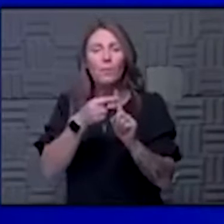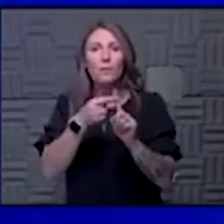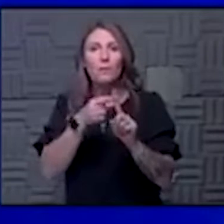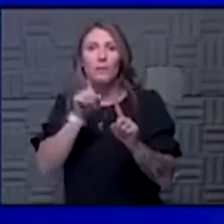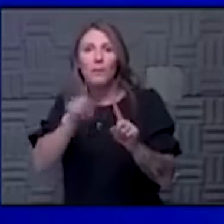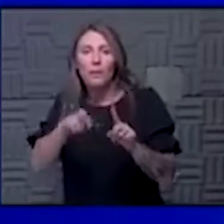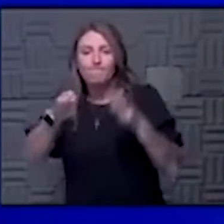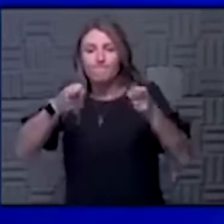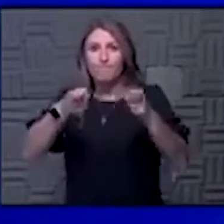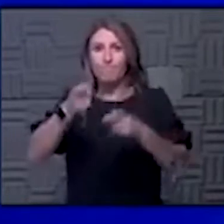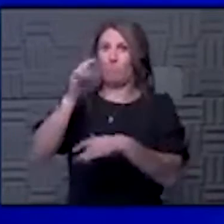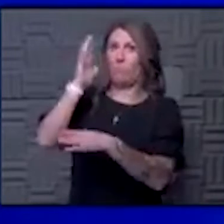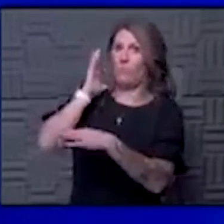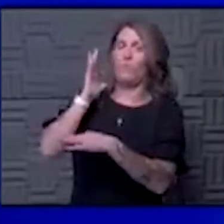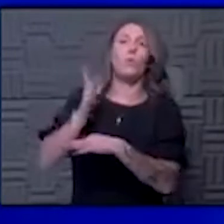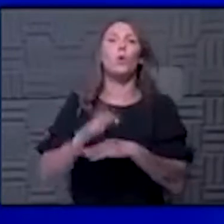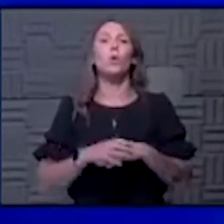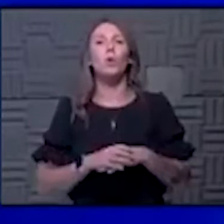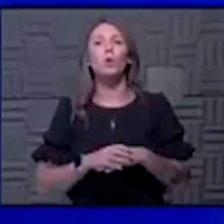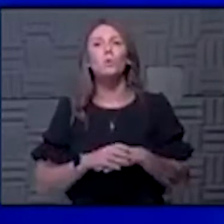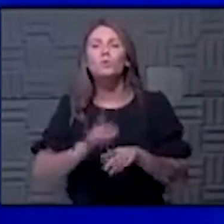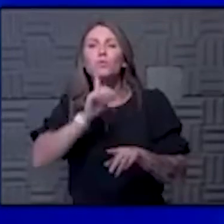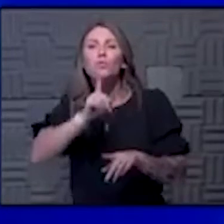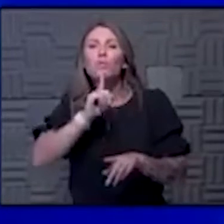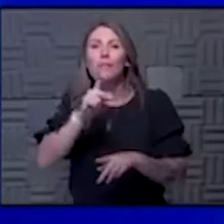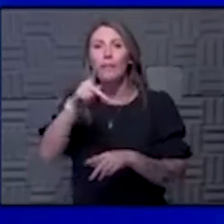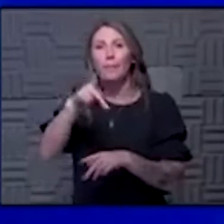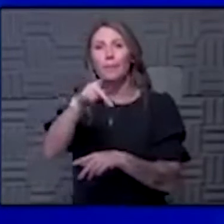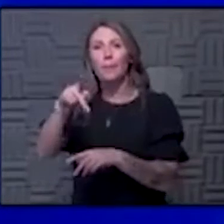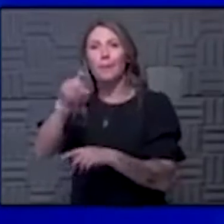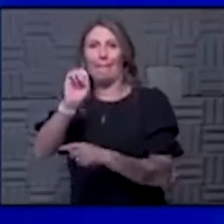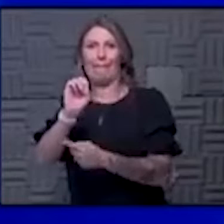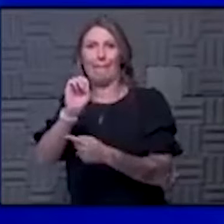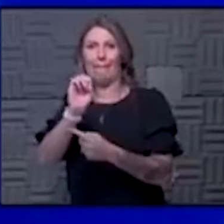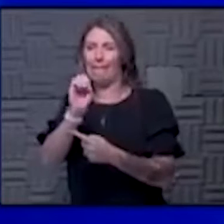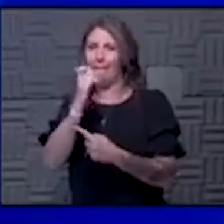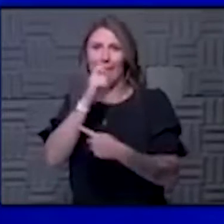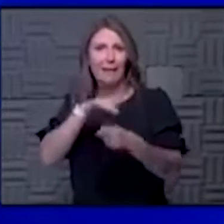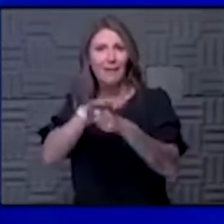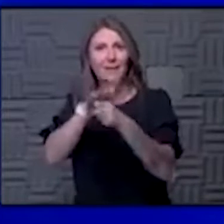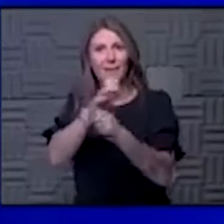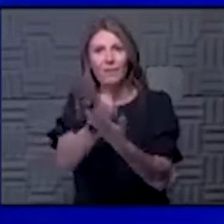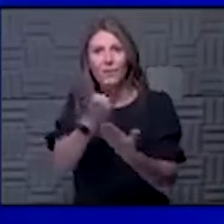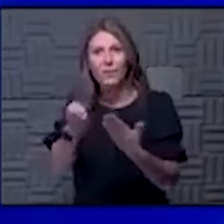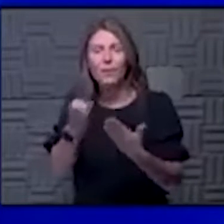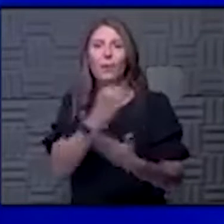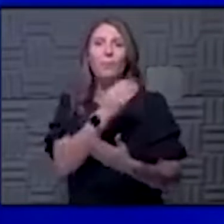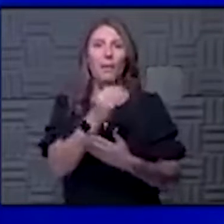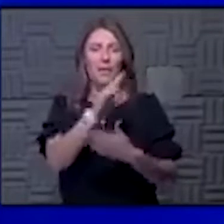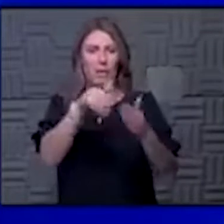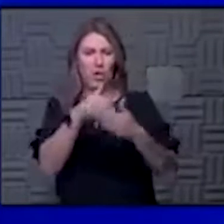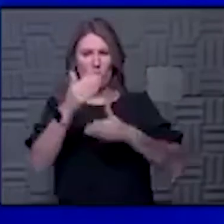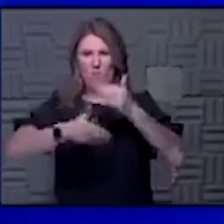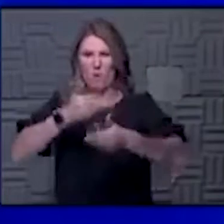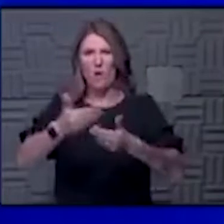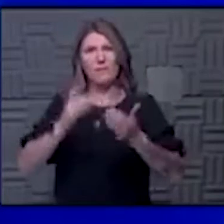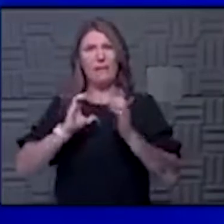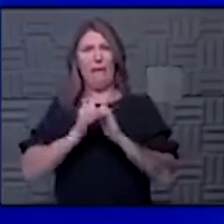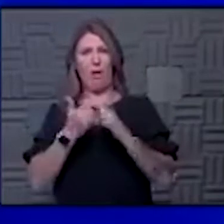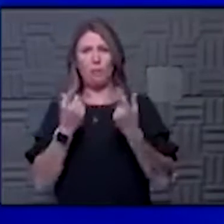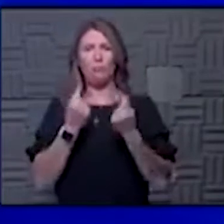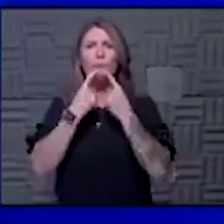before, it was really driven by PPE. We just didn't have enough protective equipment, and we weren't sure about all of our process about how to do